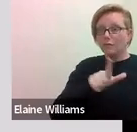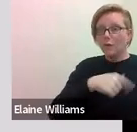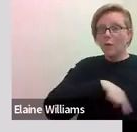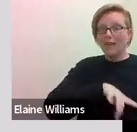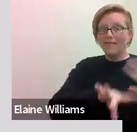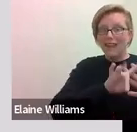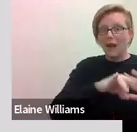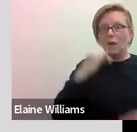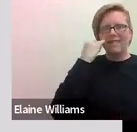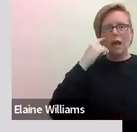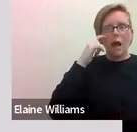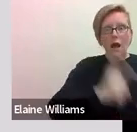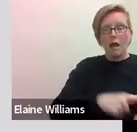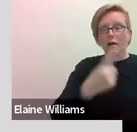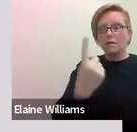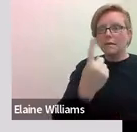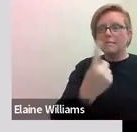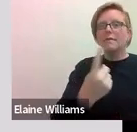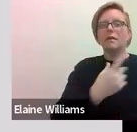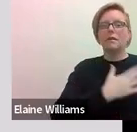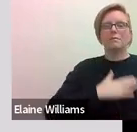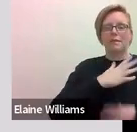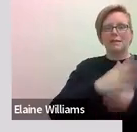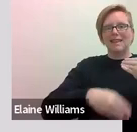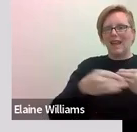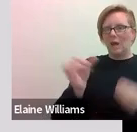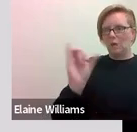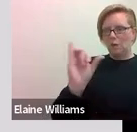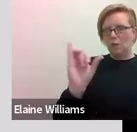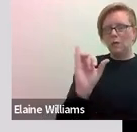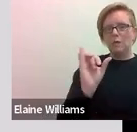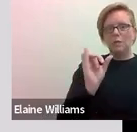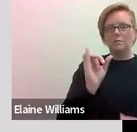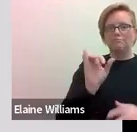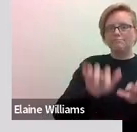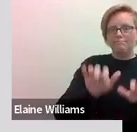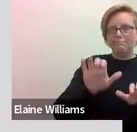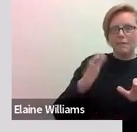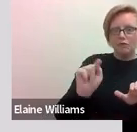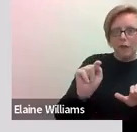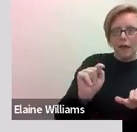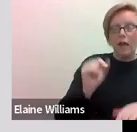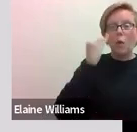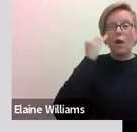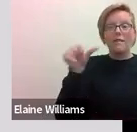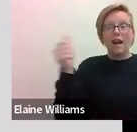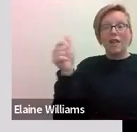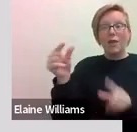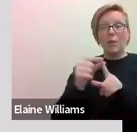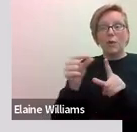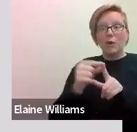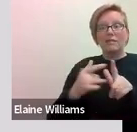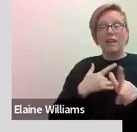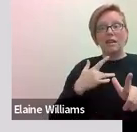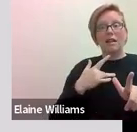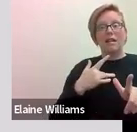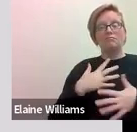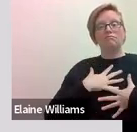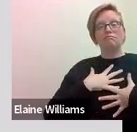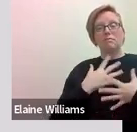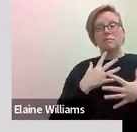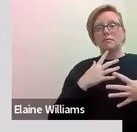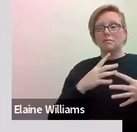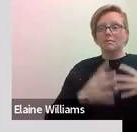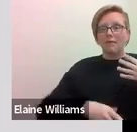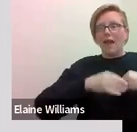jumps out at you, please feel free to add that as well. Or if you have a different word that sort of speaks to you, feel free to add